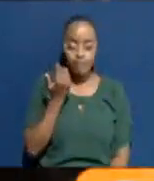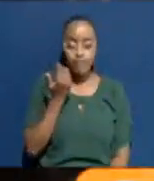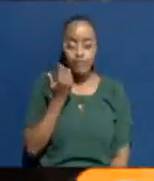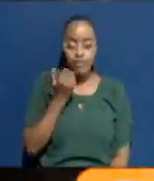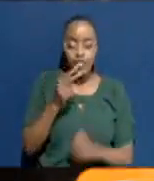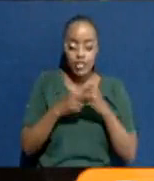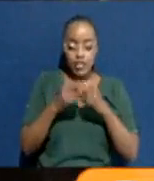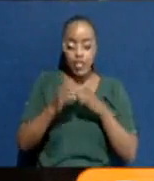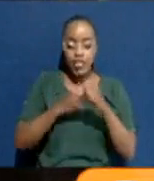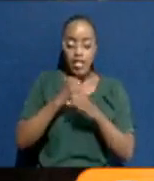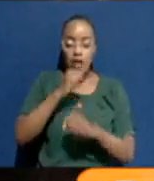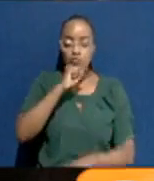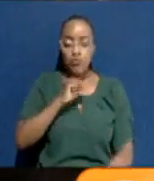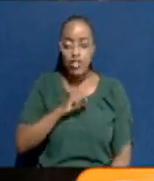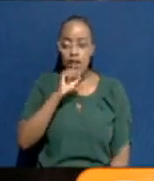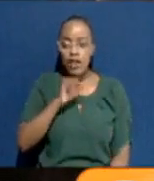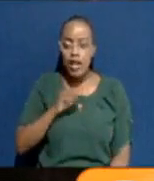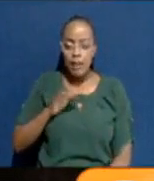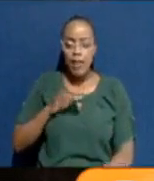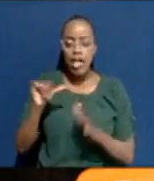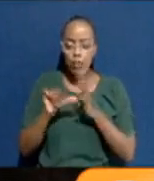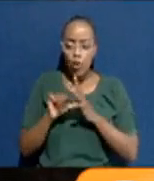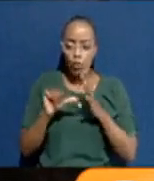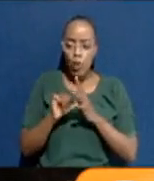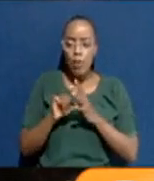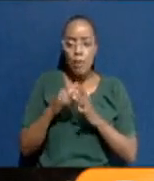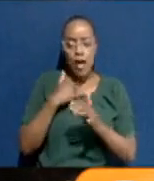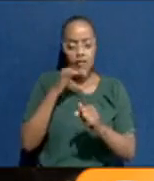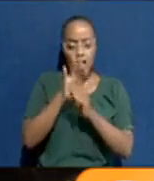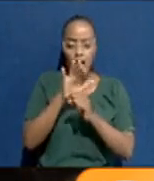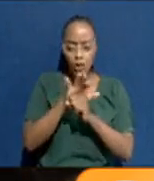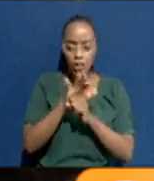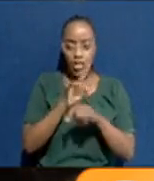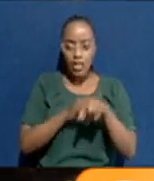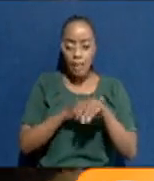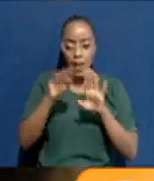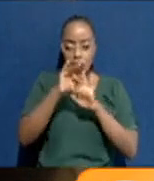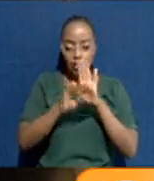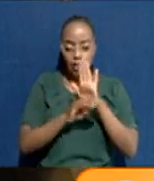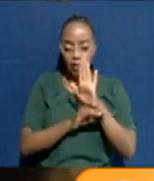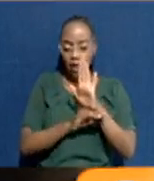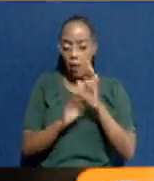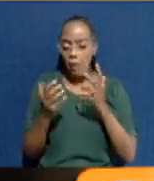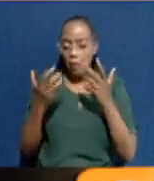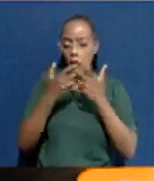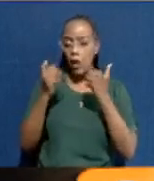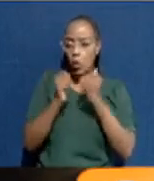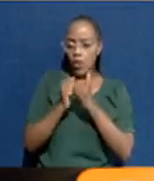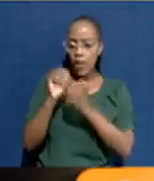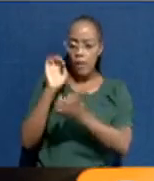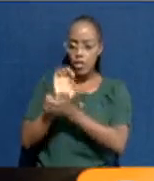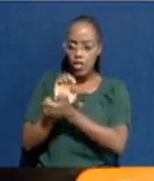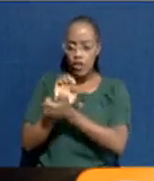the 70-year-old grandmother had a difficult time during cross-examination as her statement did not tally with the